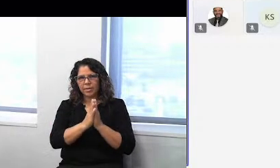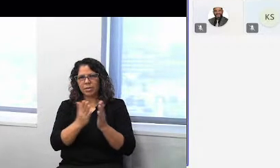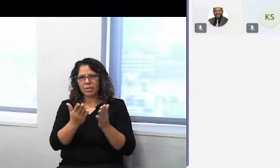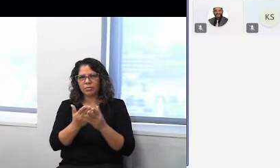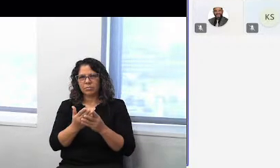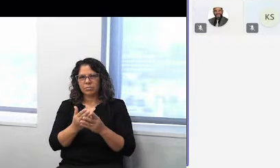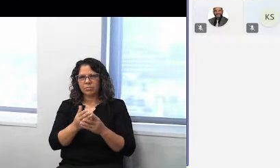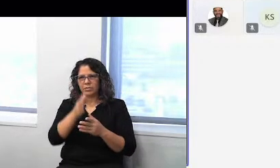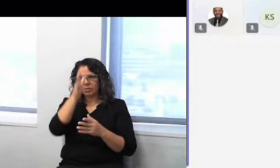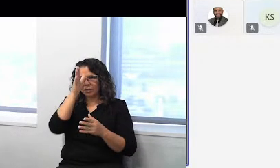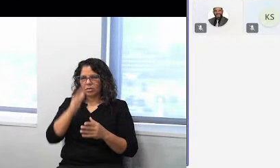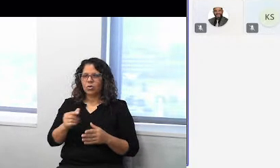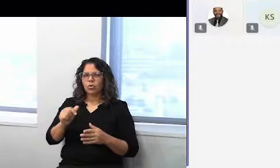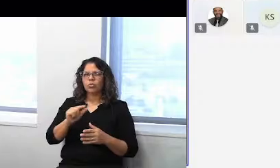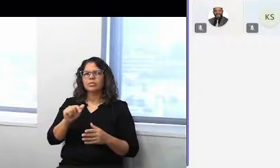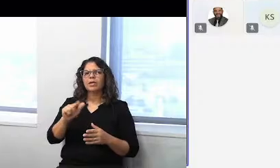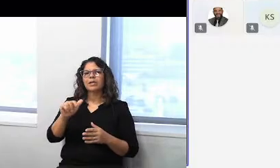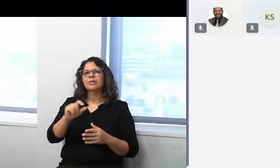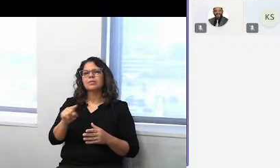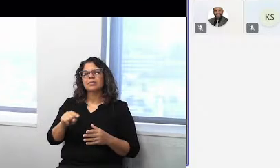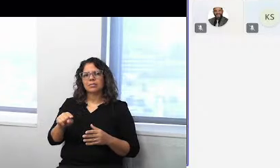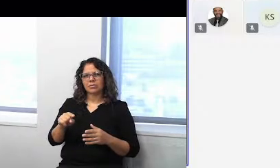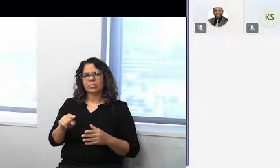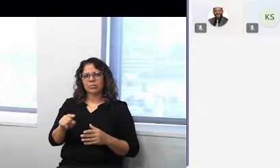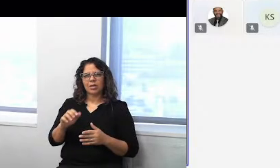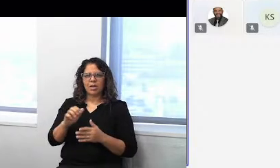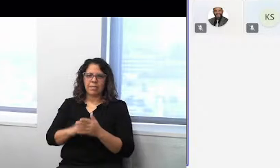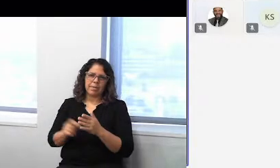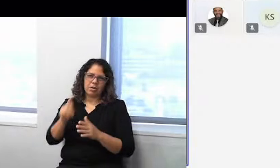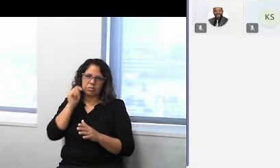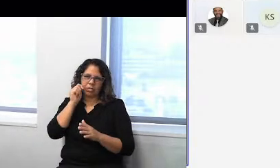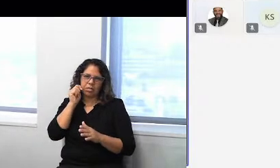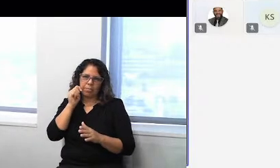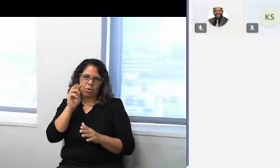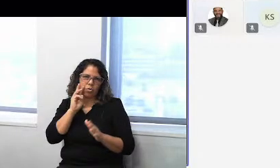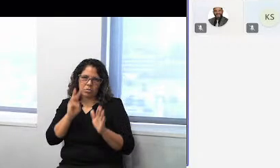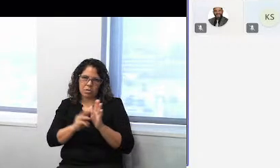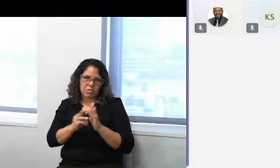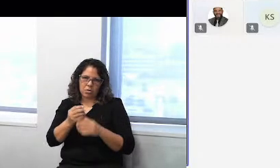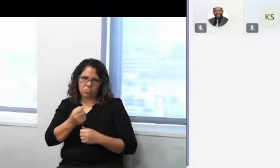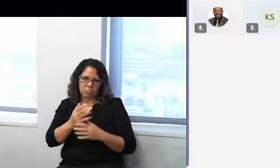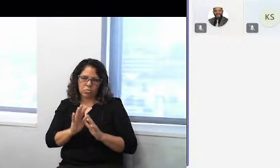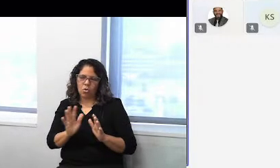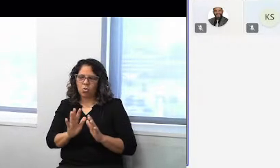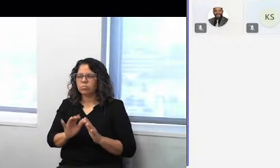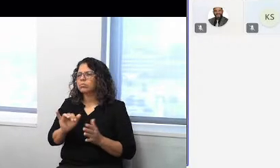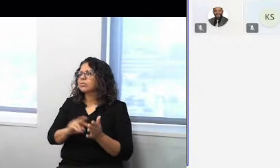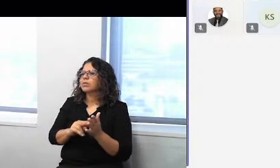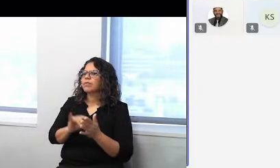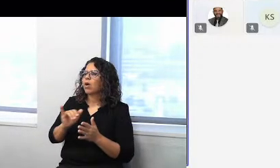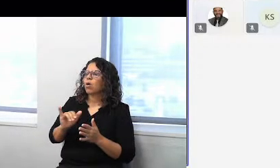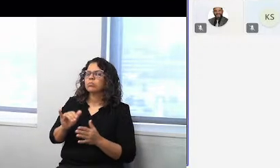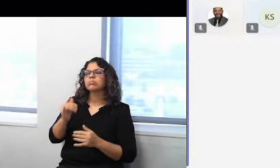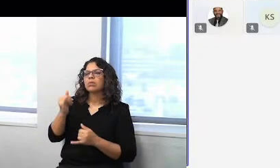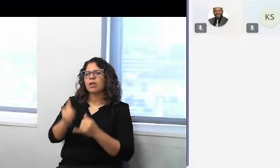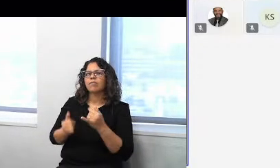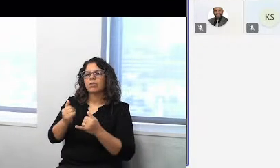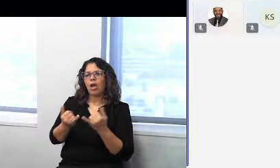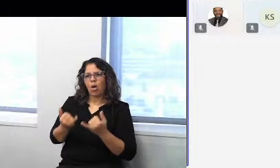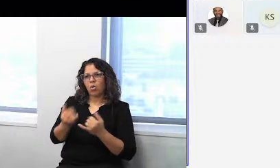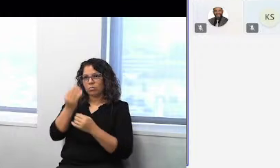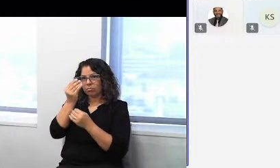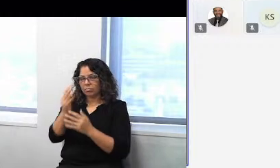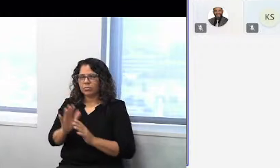does that mean that that becomes moot? That is an announcement I intended to make at the end of the day, but I'm making it now that as a result of